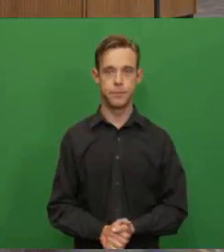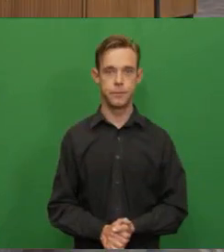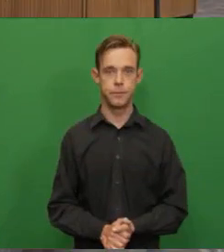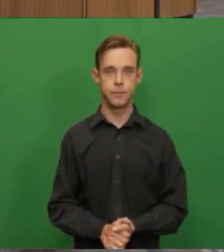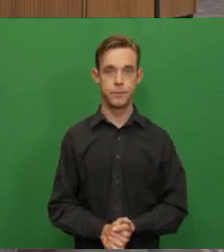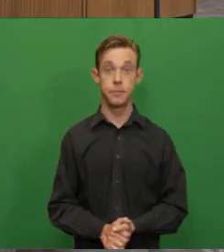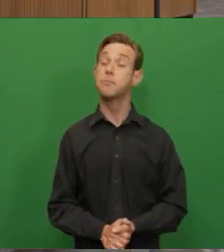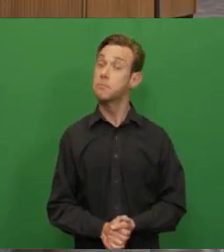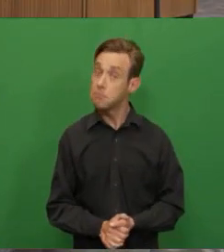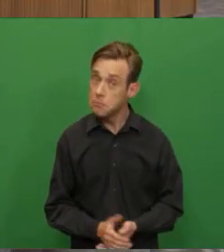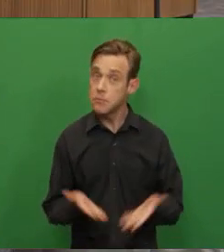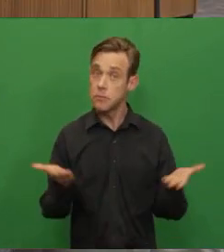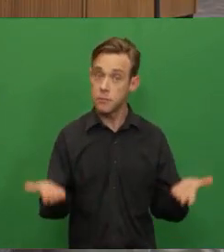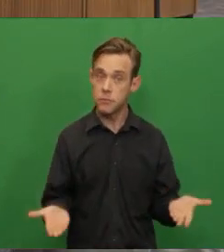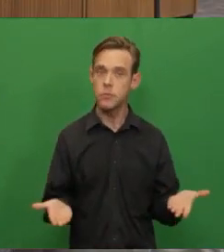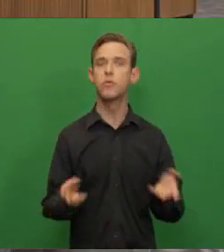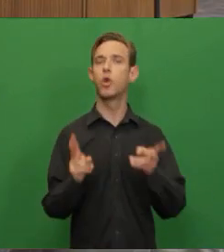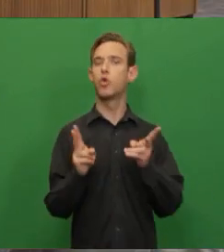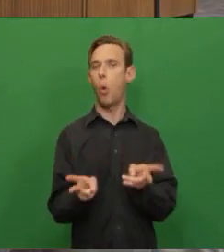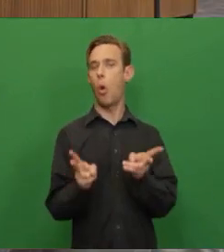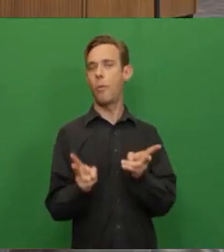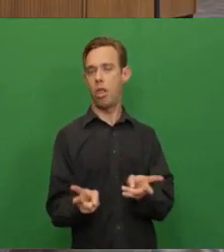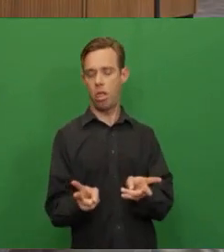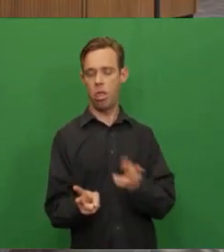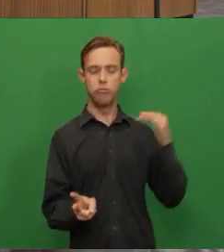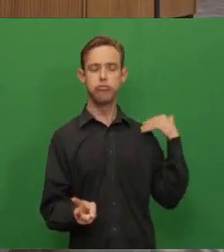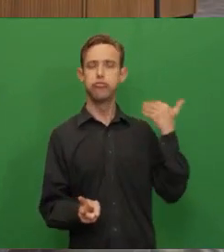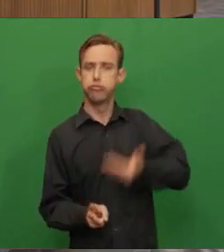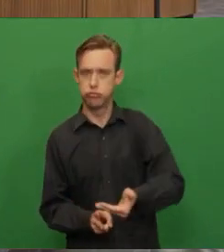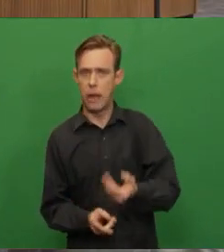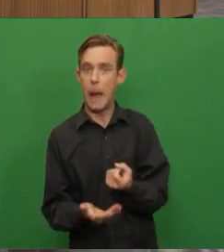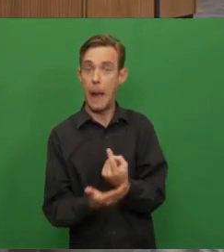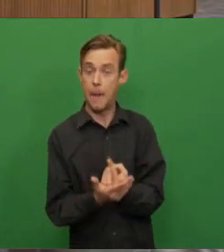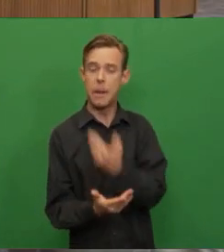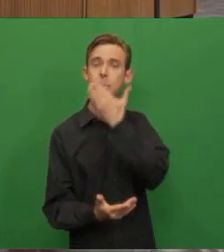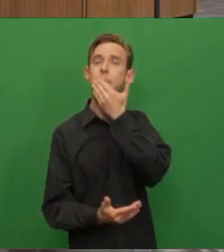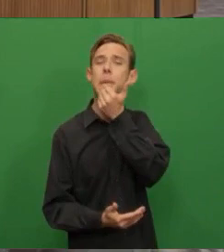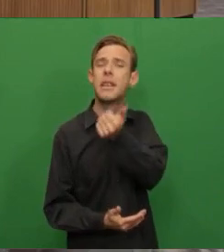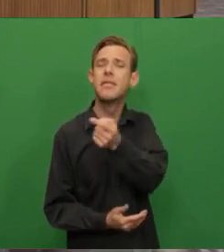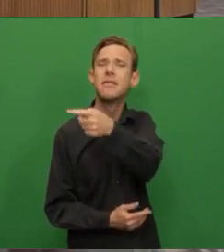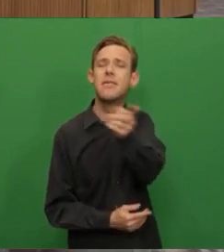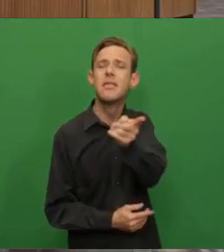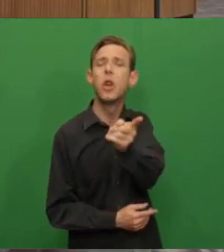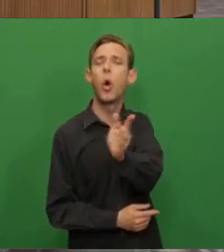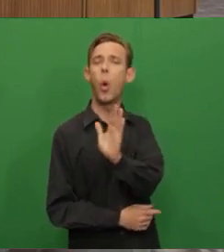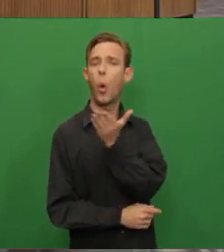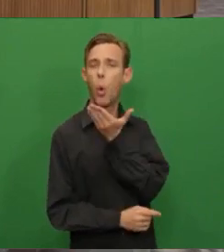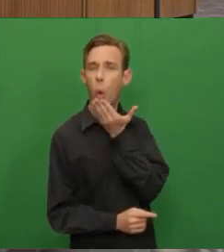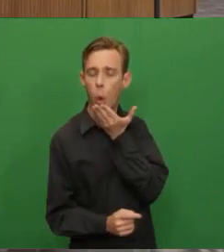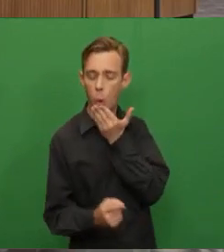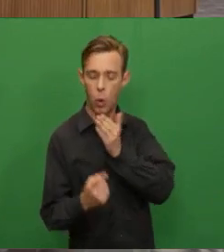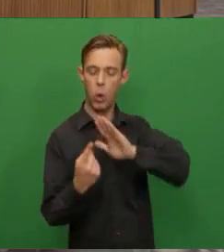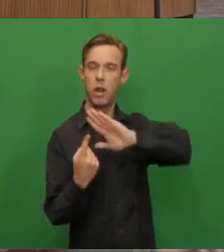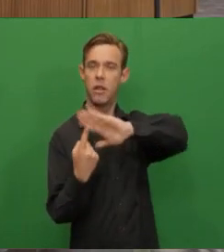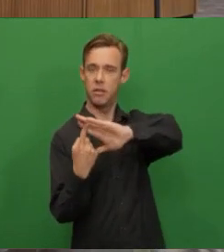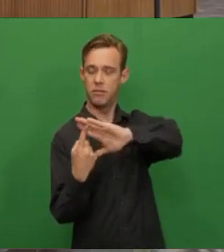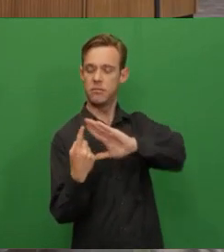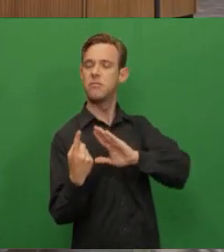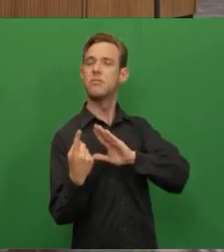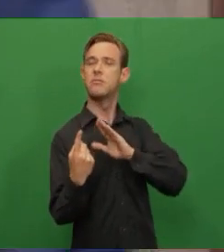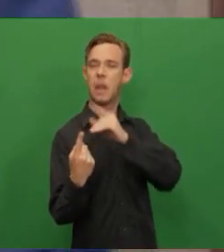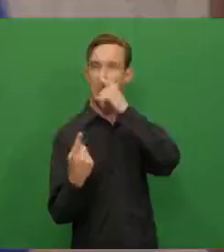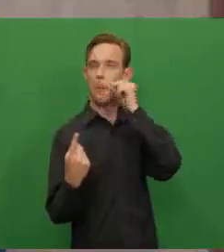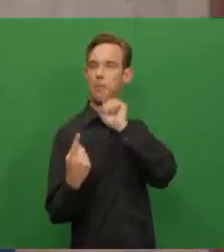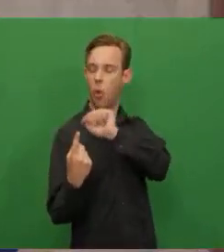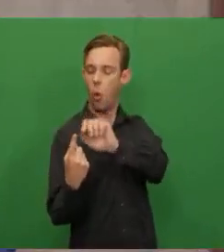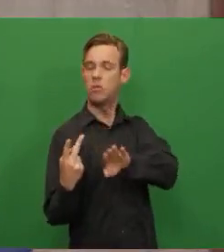And as usual, please identify yourself and the name of the